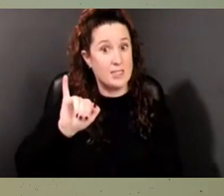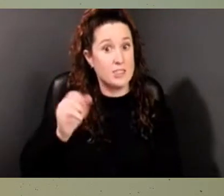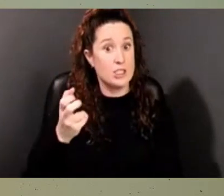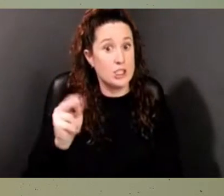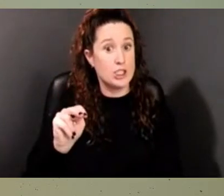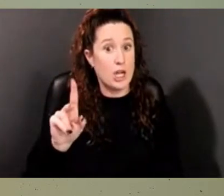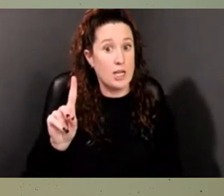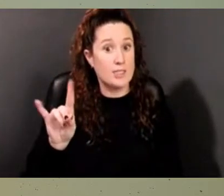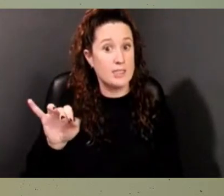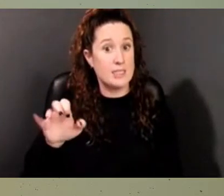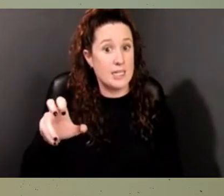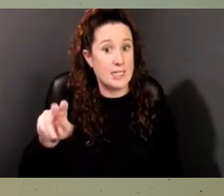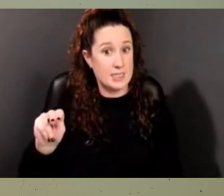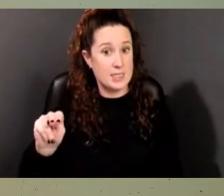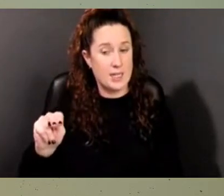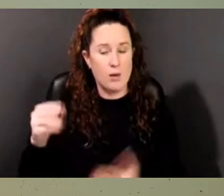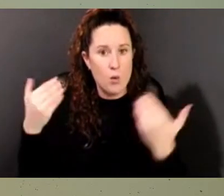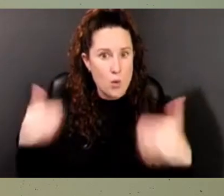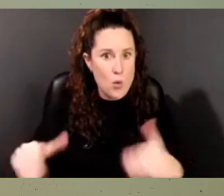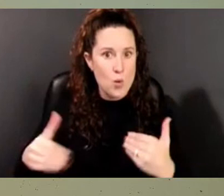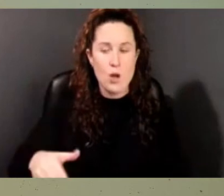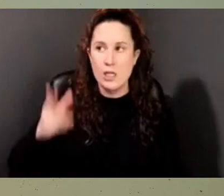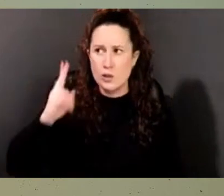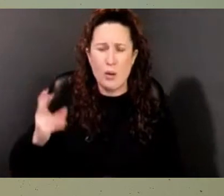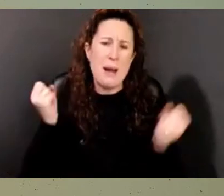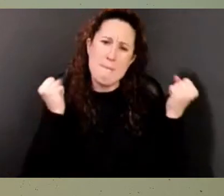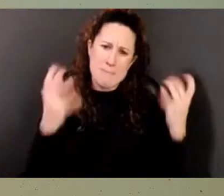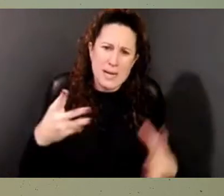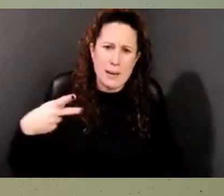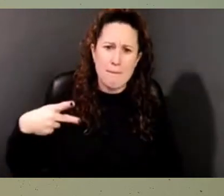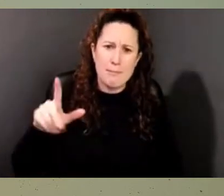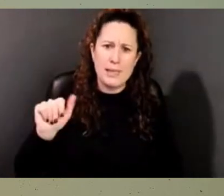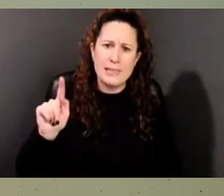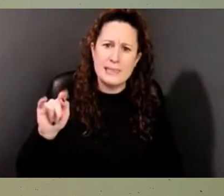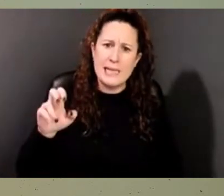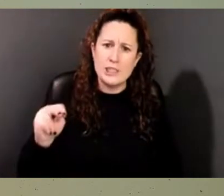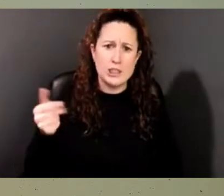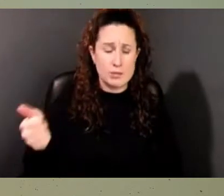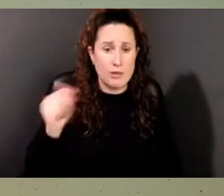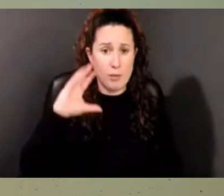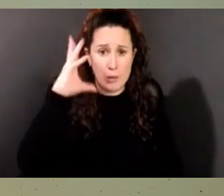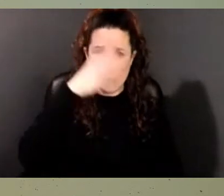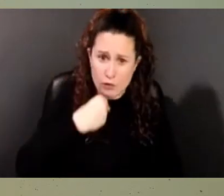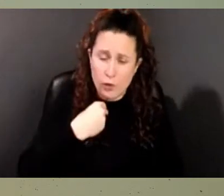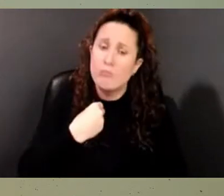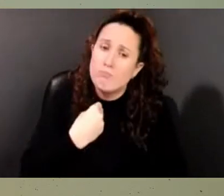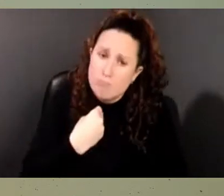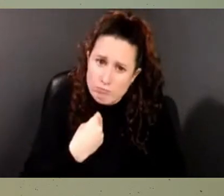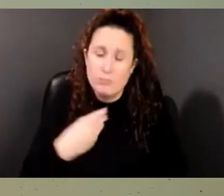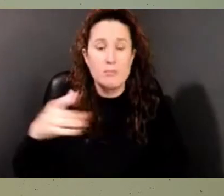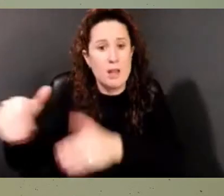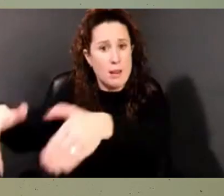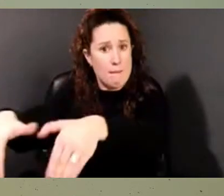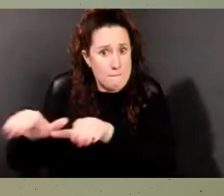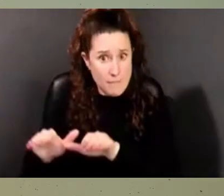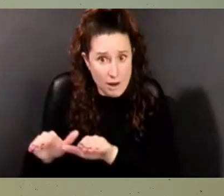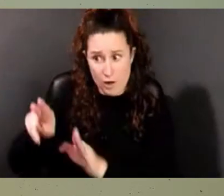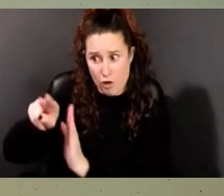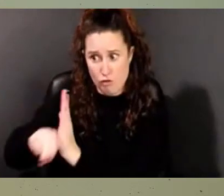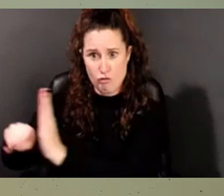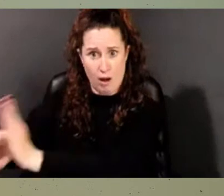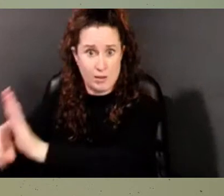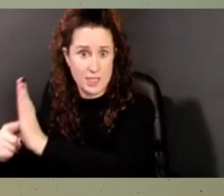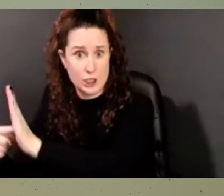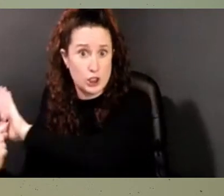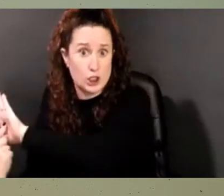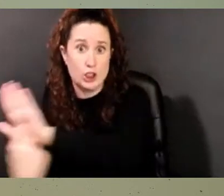of historical plantations are beautiful, right? But that burial ground reflects the brutality. It reflects